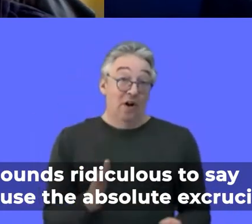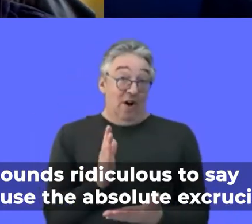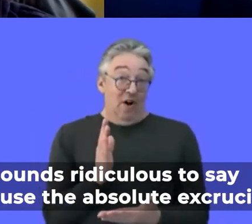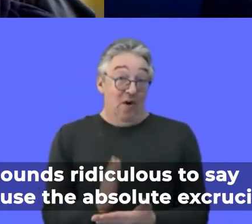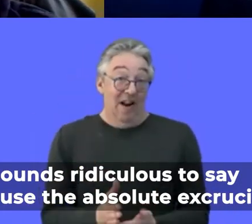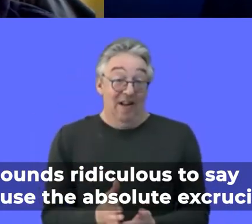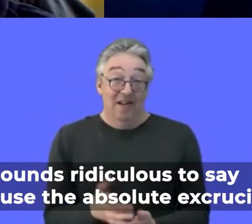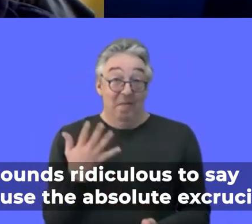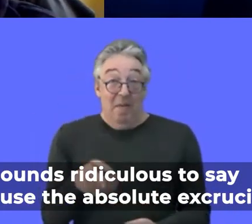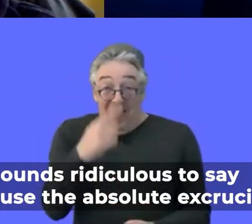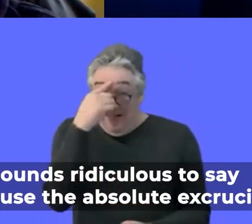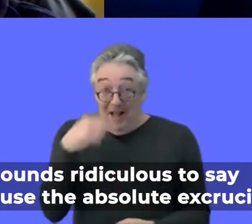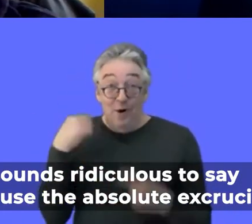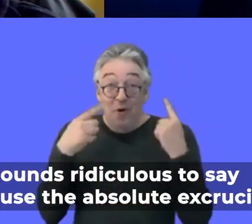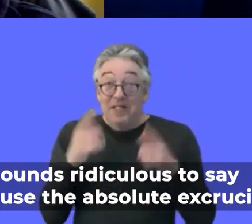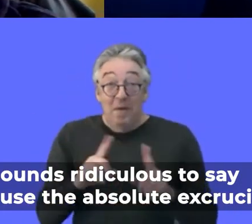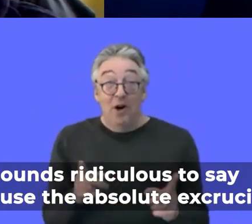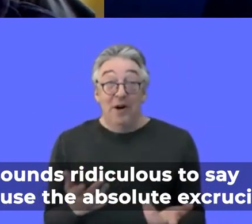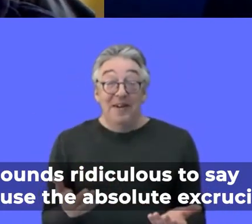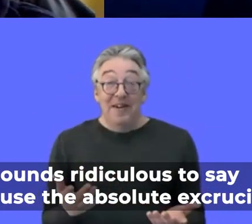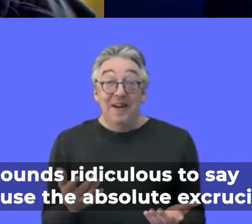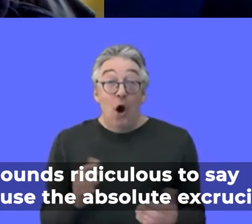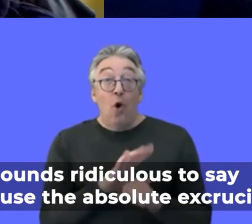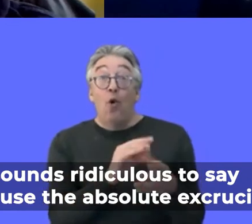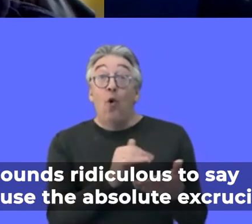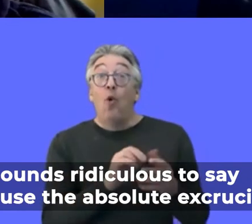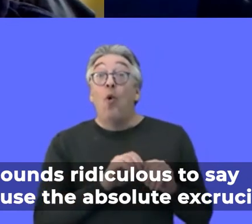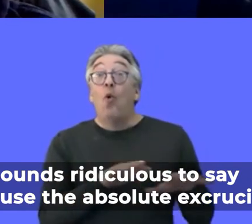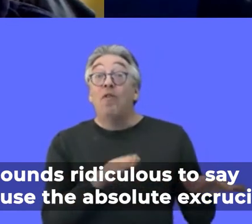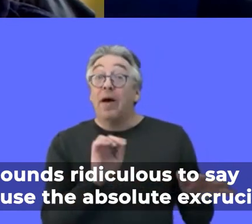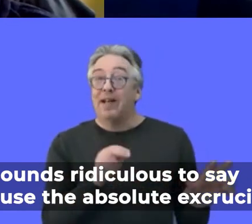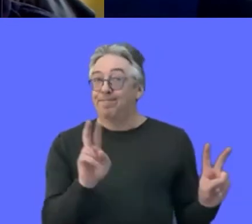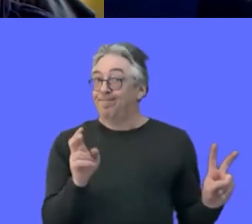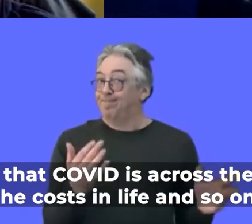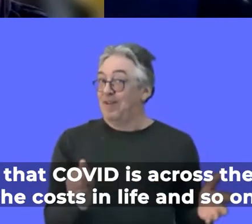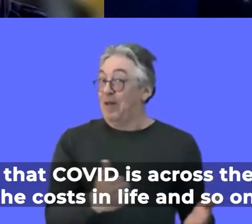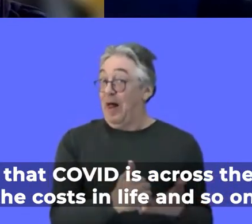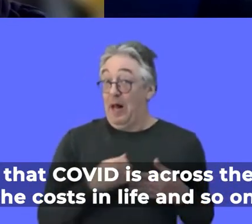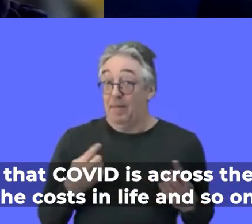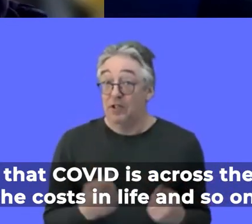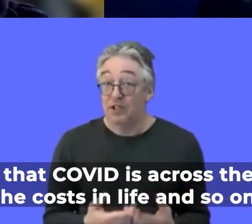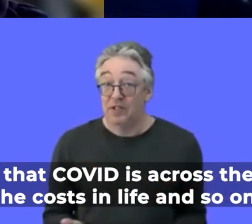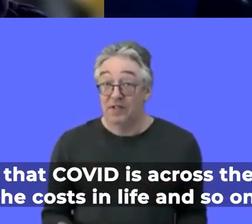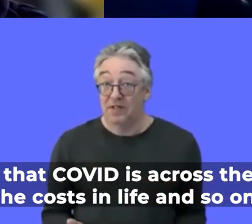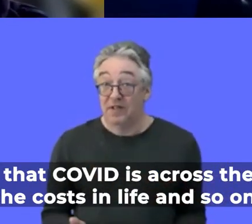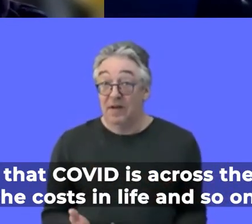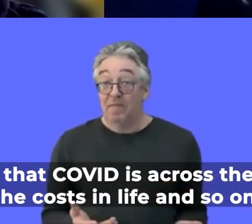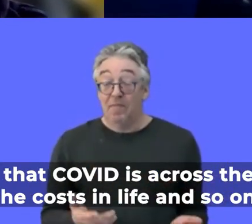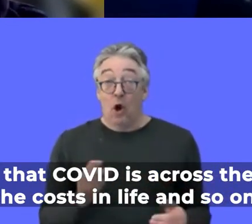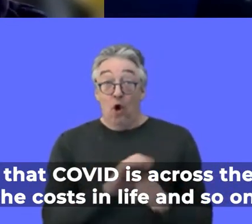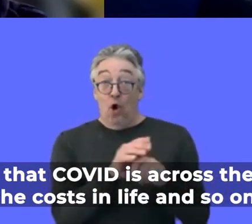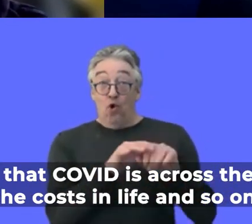say that, because, you know, the absolute excruciating nightmare that COVID